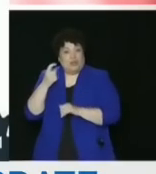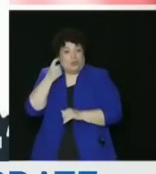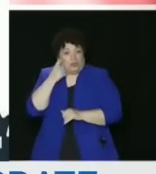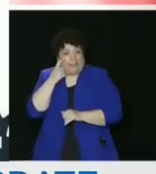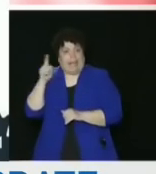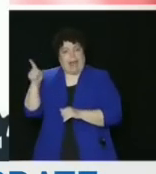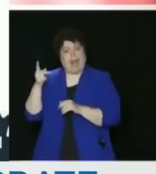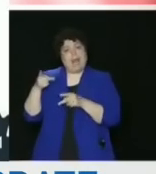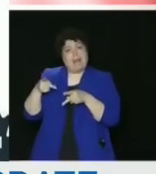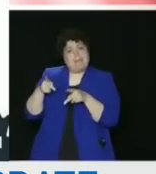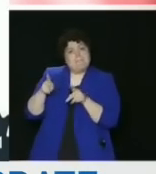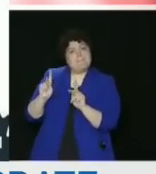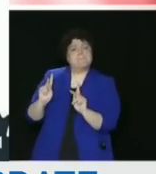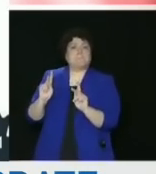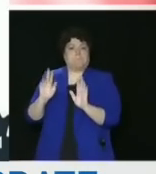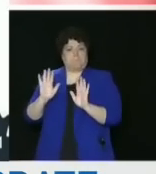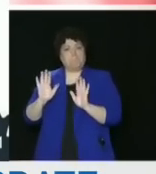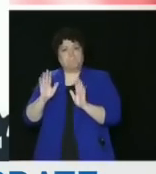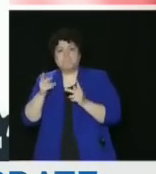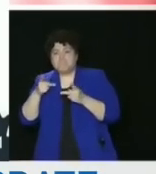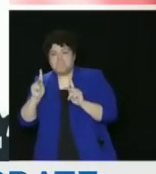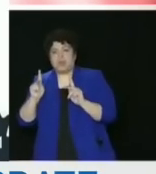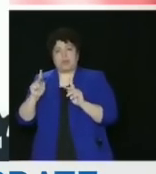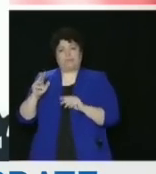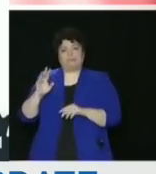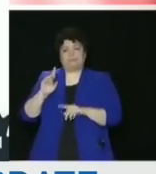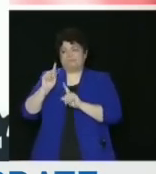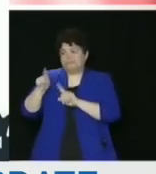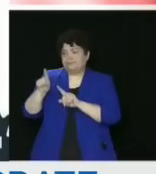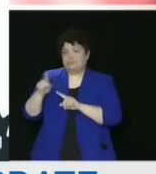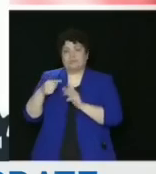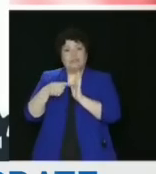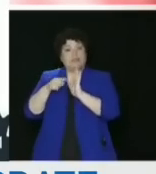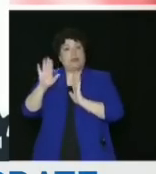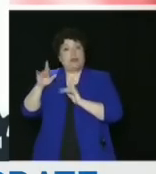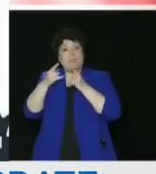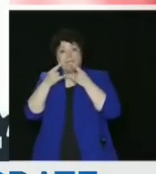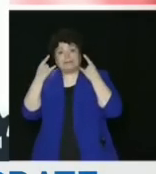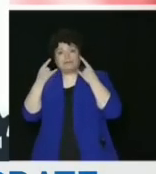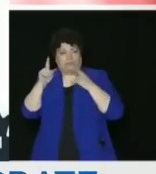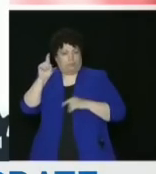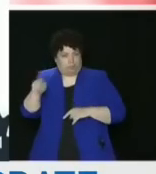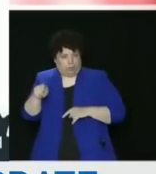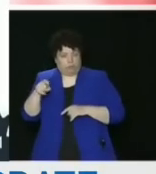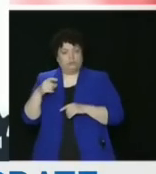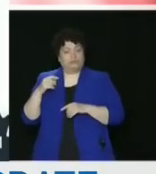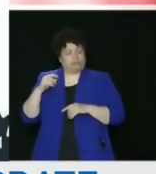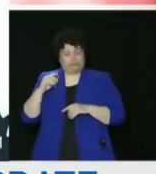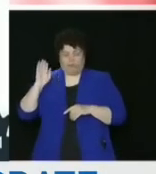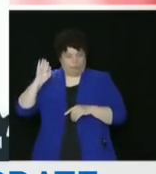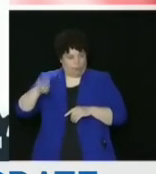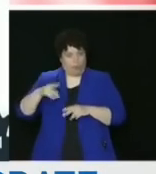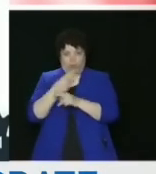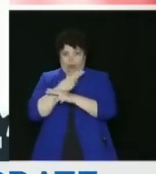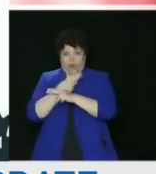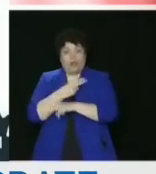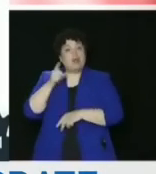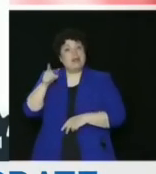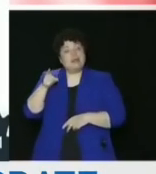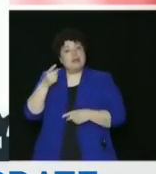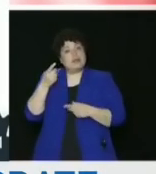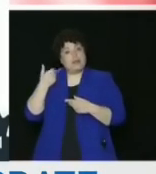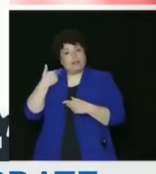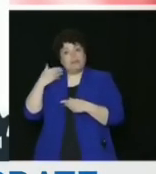lifting of restrictive measures. For example, face masks are still required in many settings. Indoor gatherings